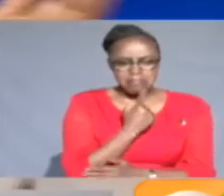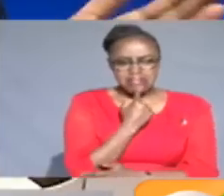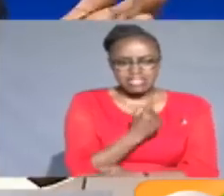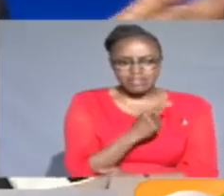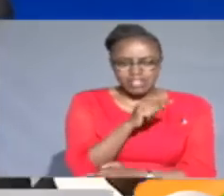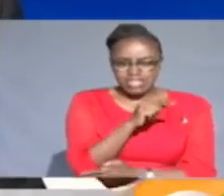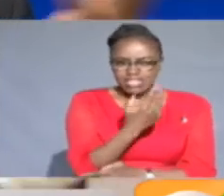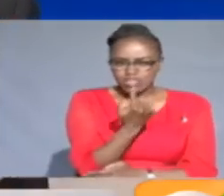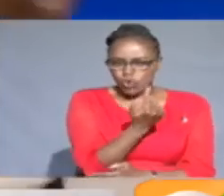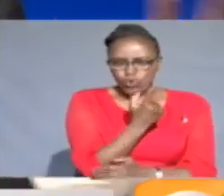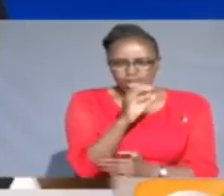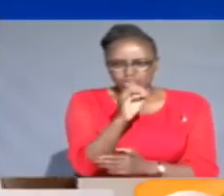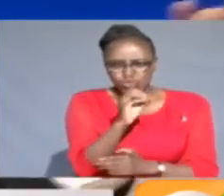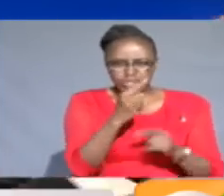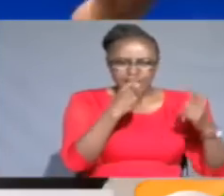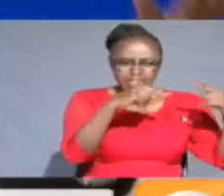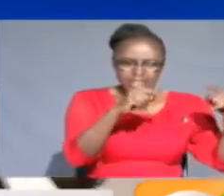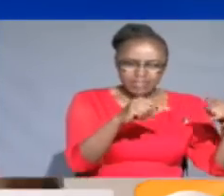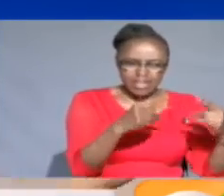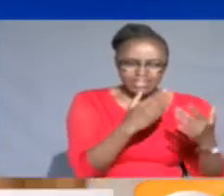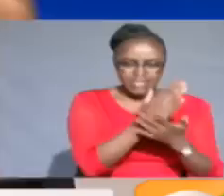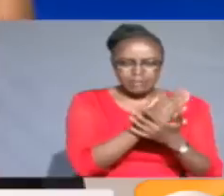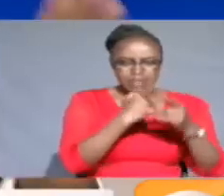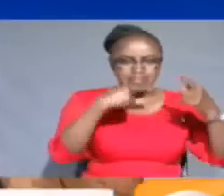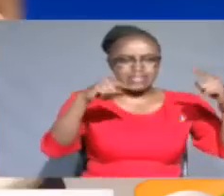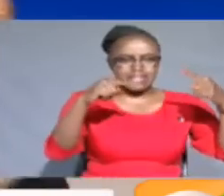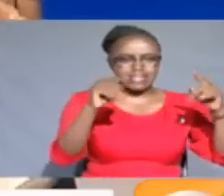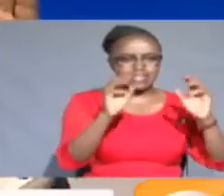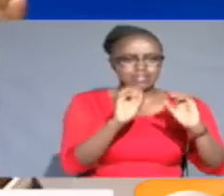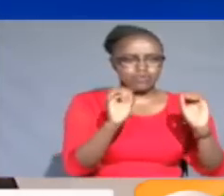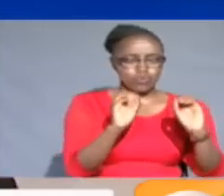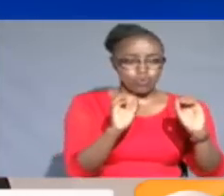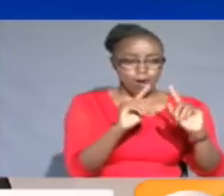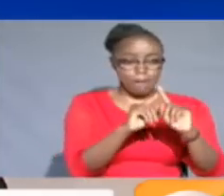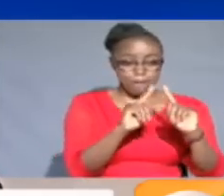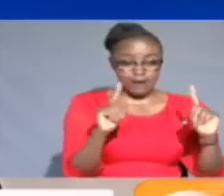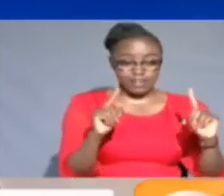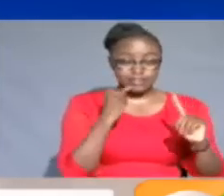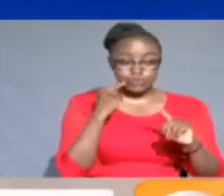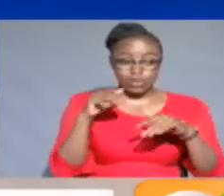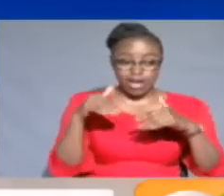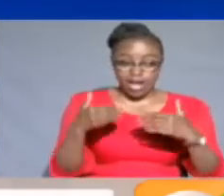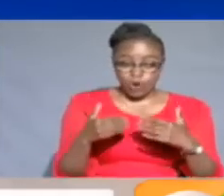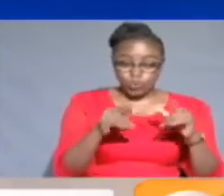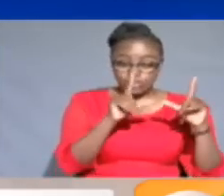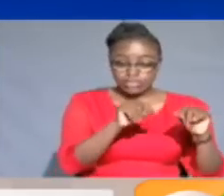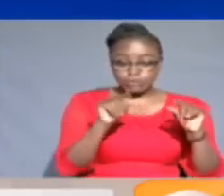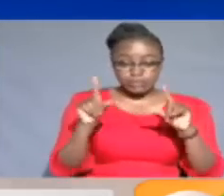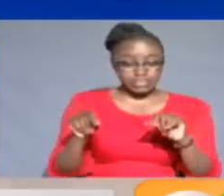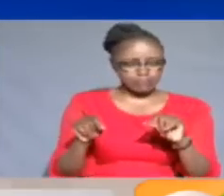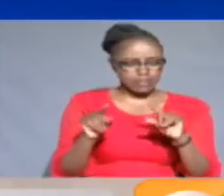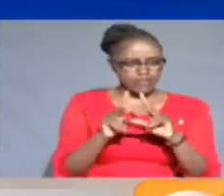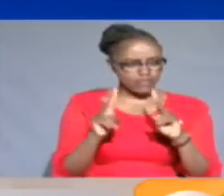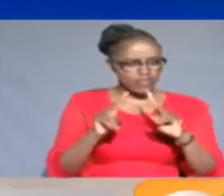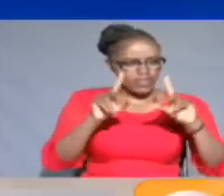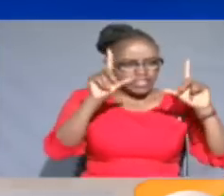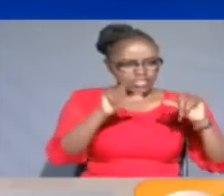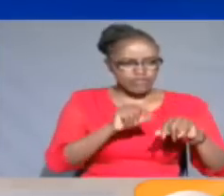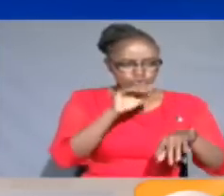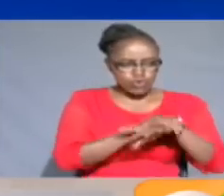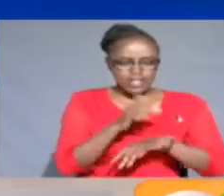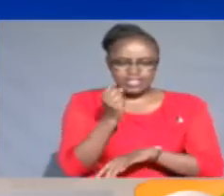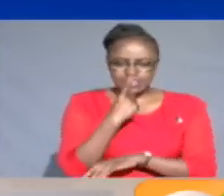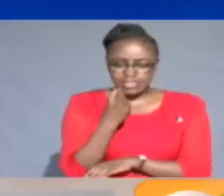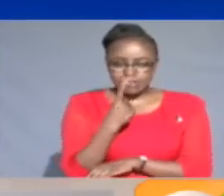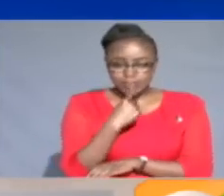this is a disease, their success and sometimes not successful stories, but they talk of how cheap it is to get treated in